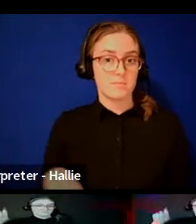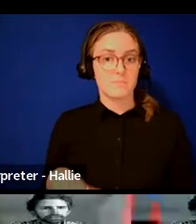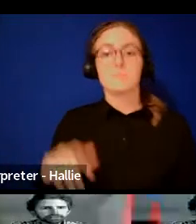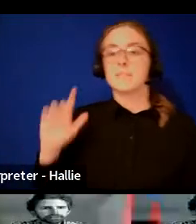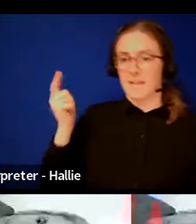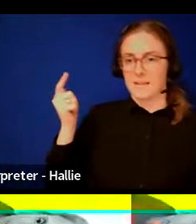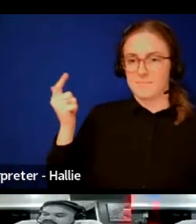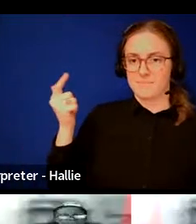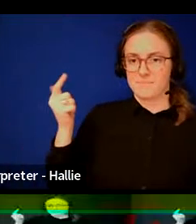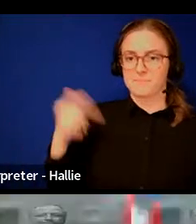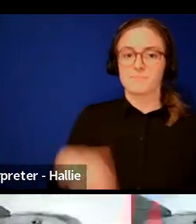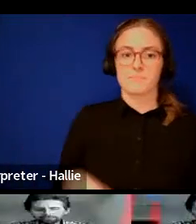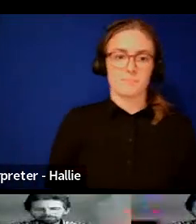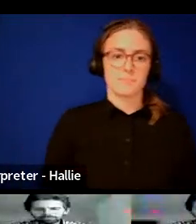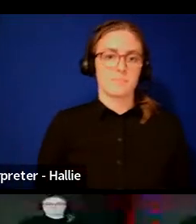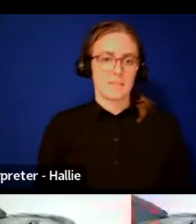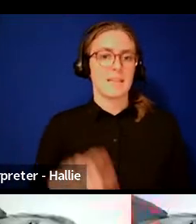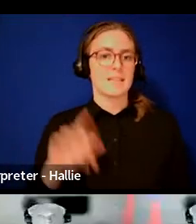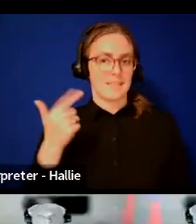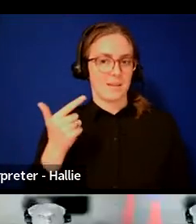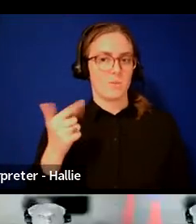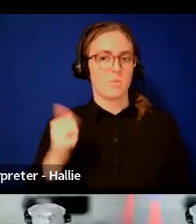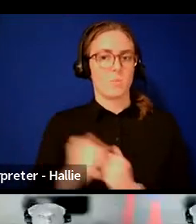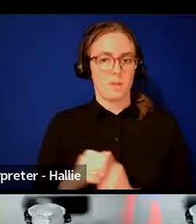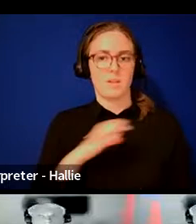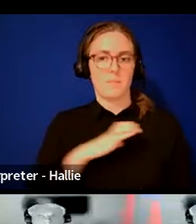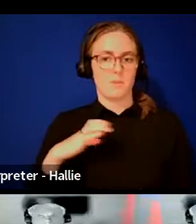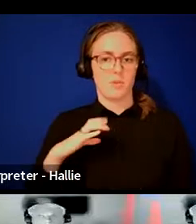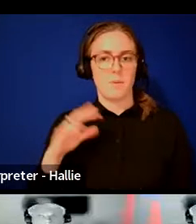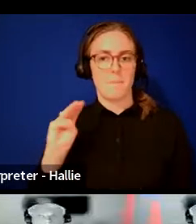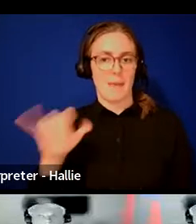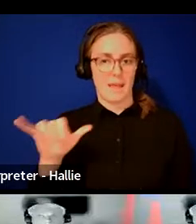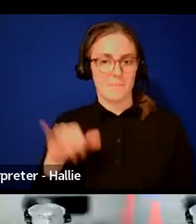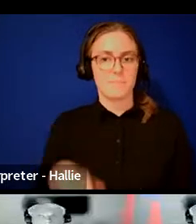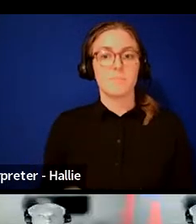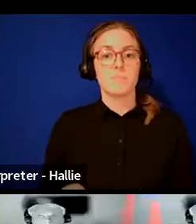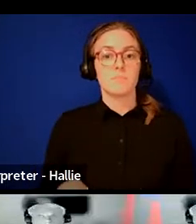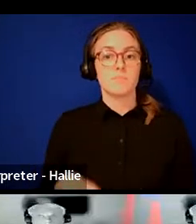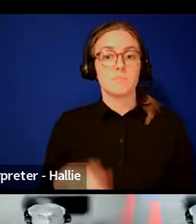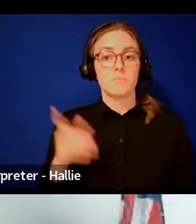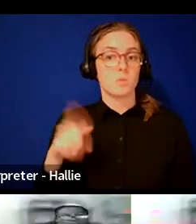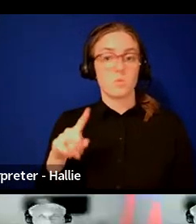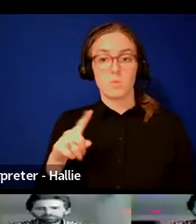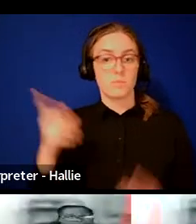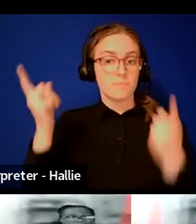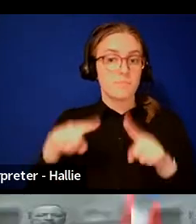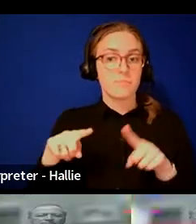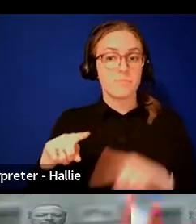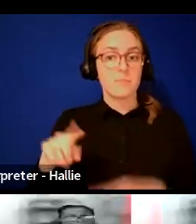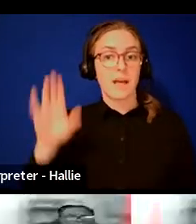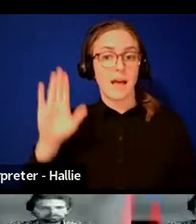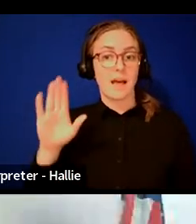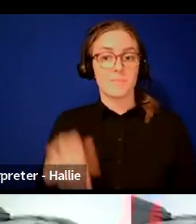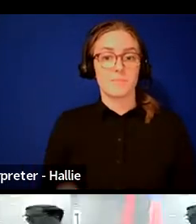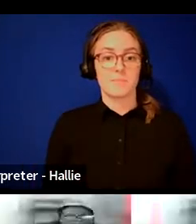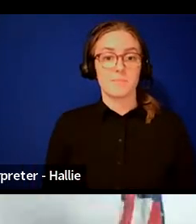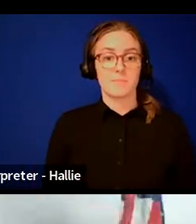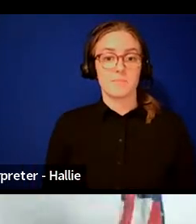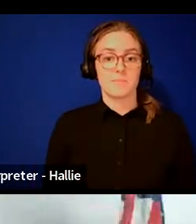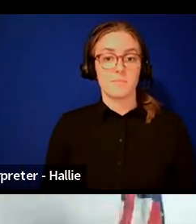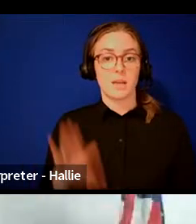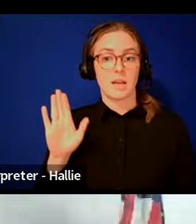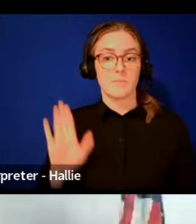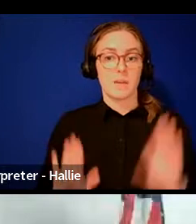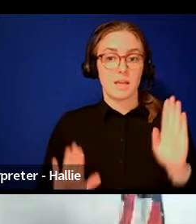Second. Second by Commissioner May. All those in favor say aye. Aye.